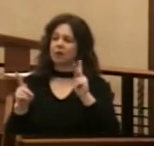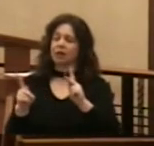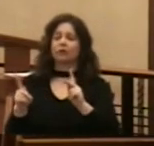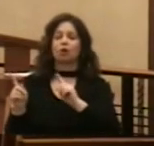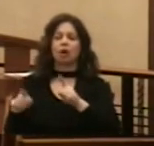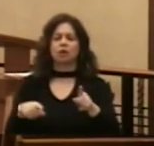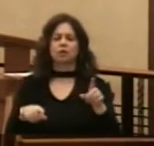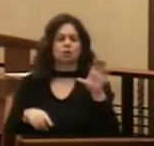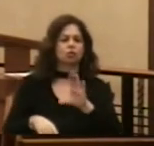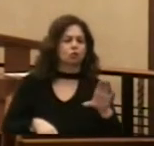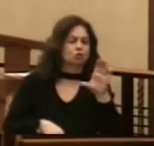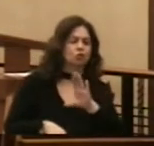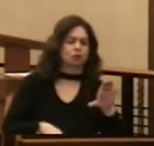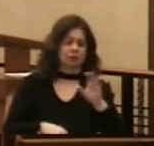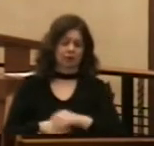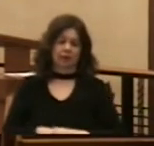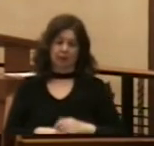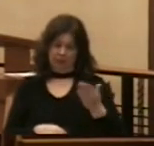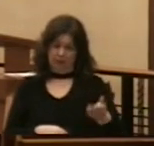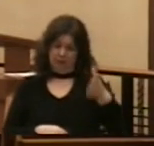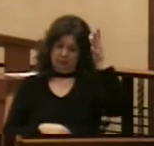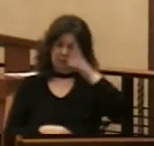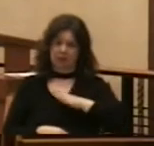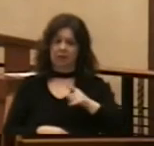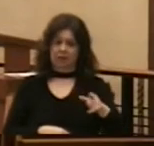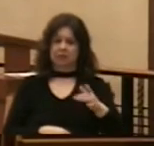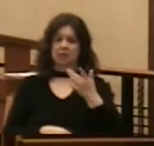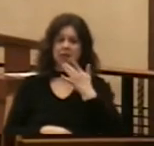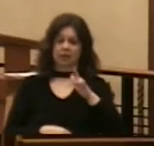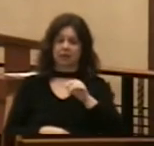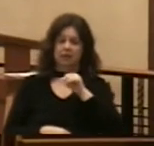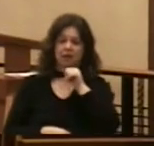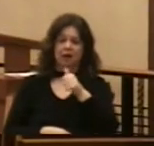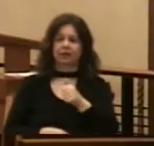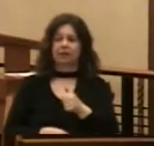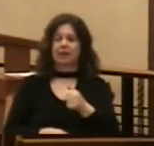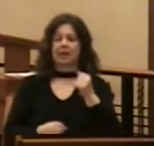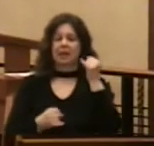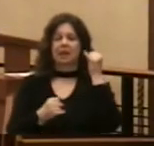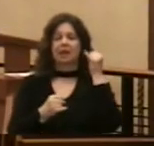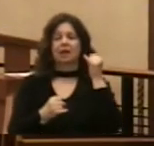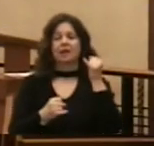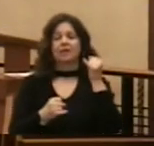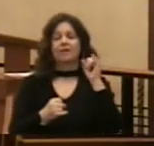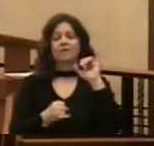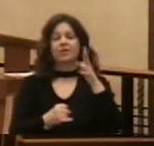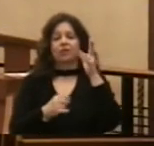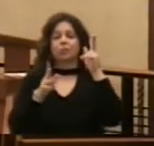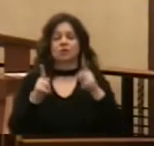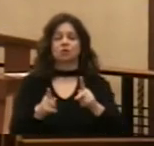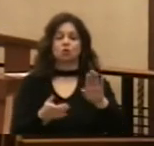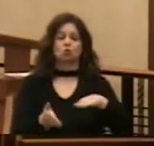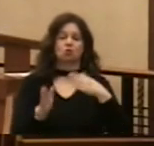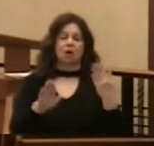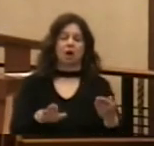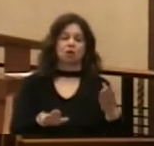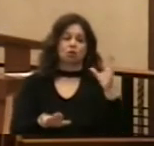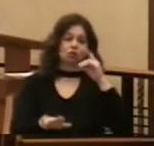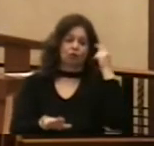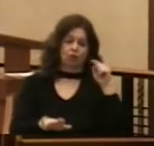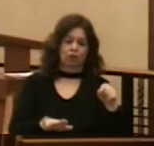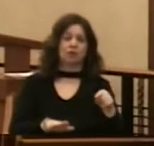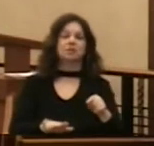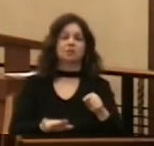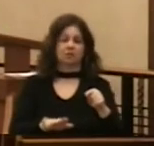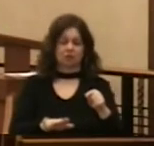Dave Christensen is fortunate that he was not the fifth fatality looking for this treasure.